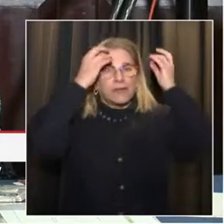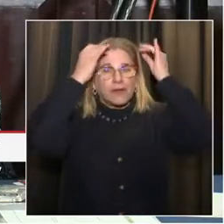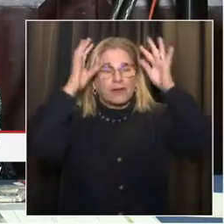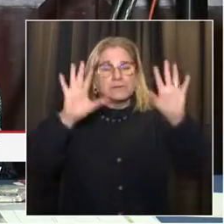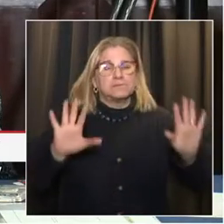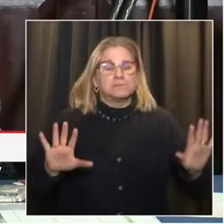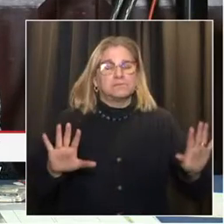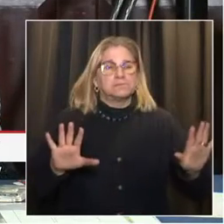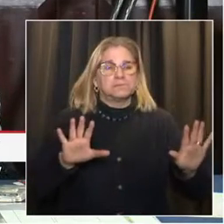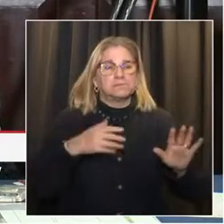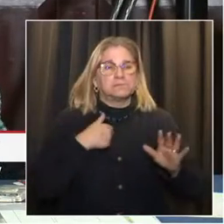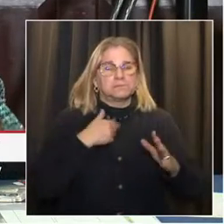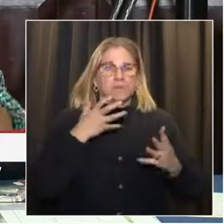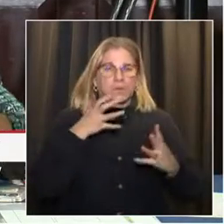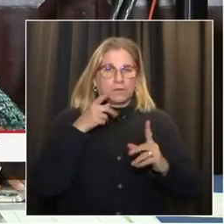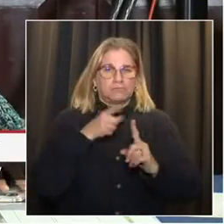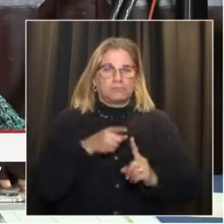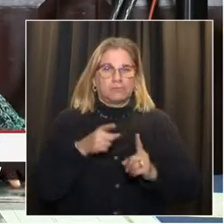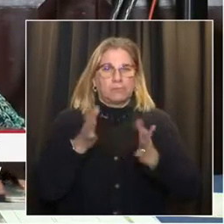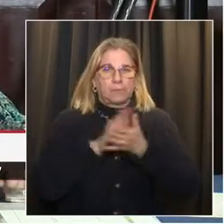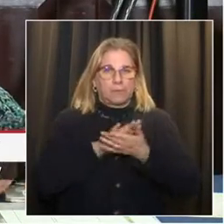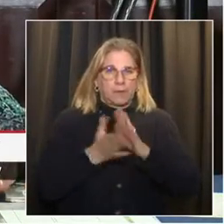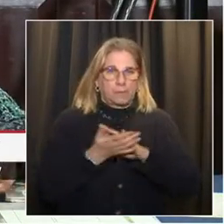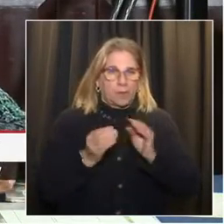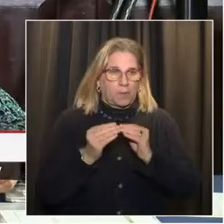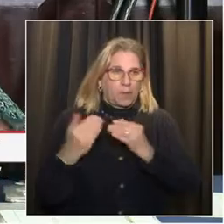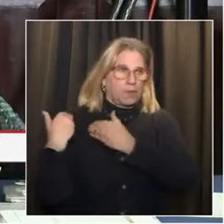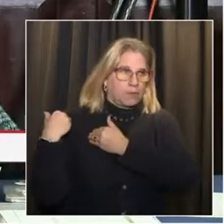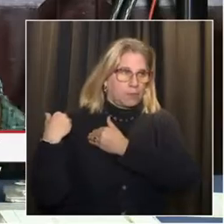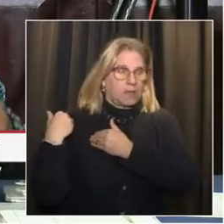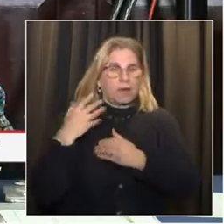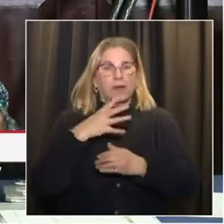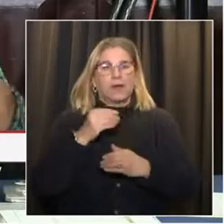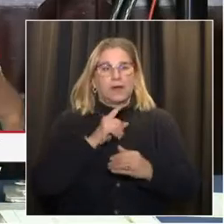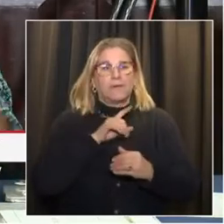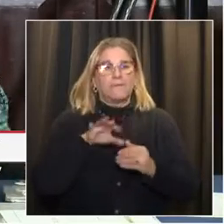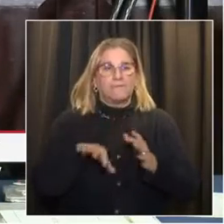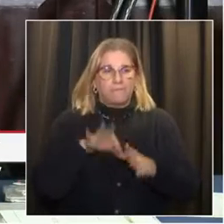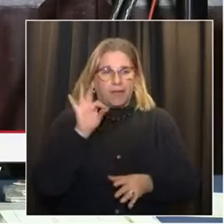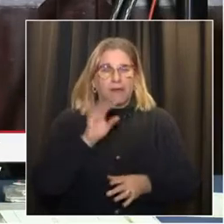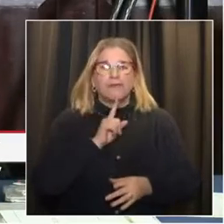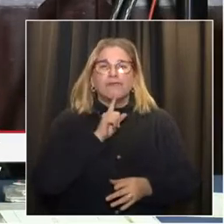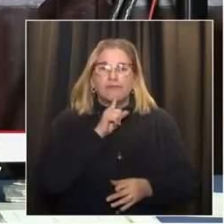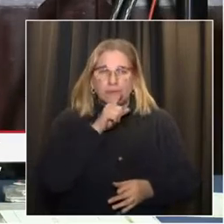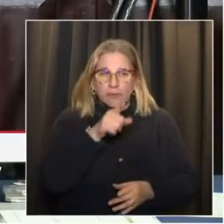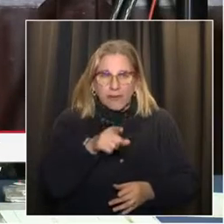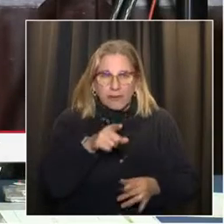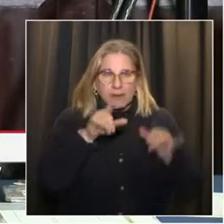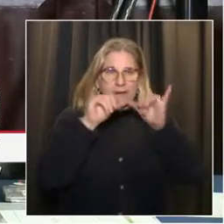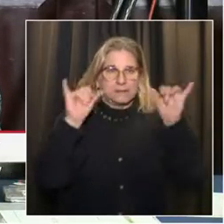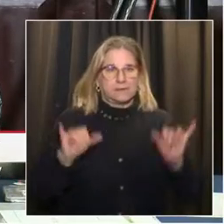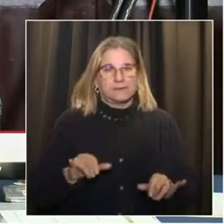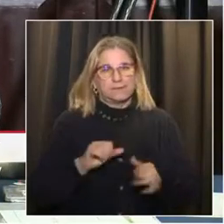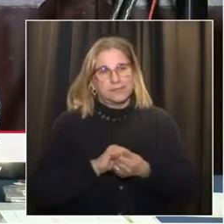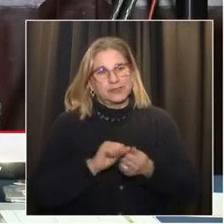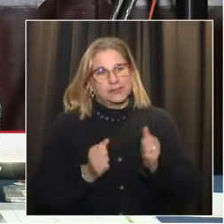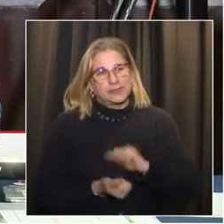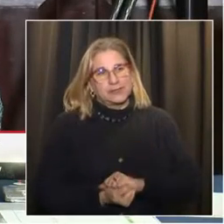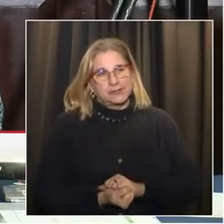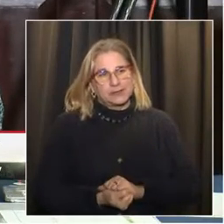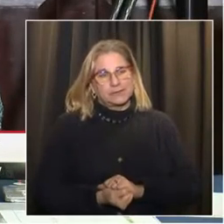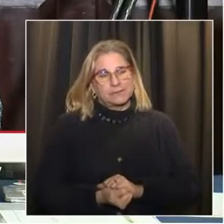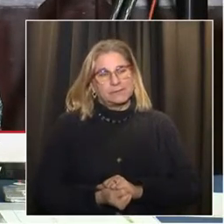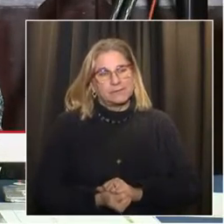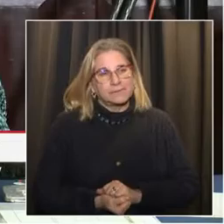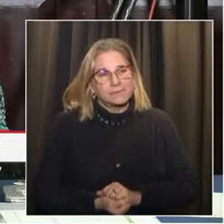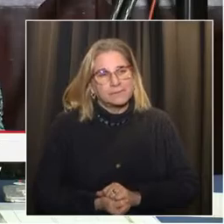I work with all of you. I know the things that are important to you, and so some of these things I'm going to come to you and say, I think we have to reverse course